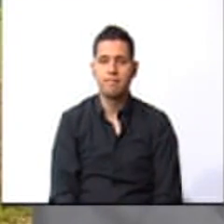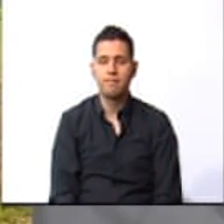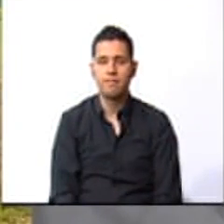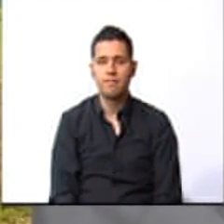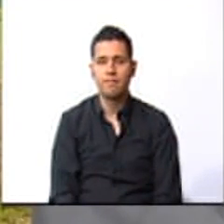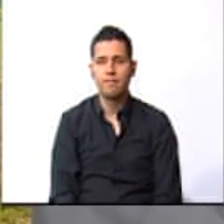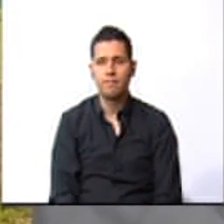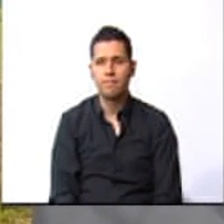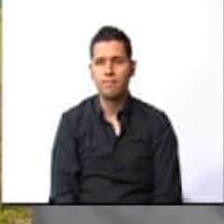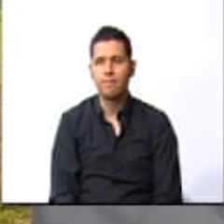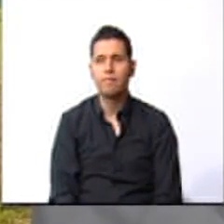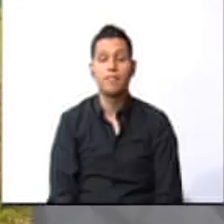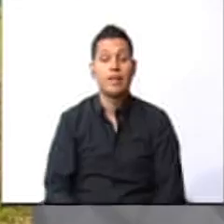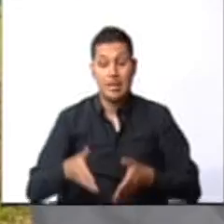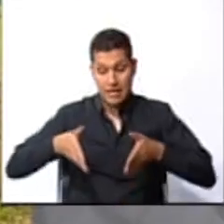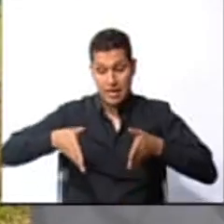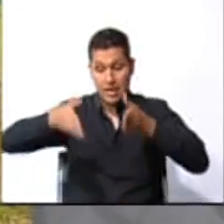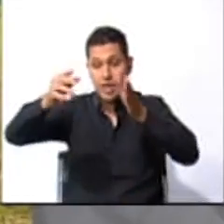Cross the street.